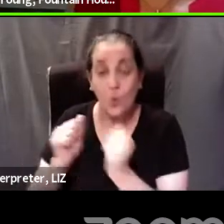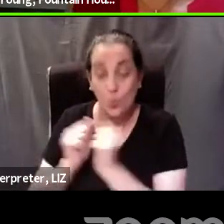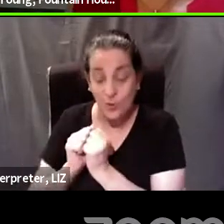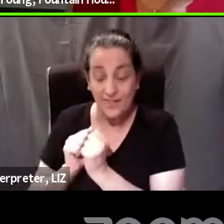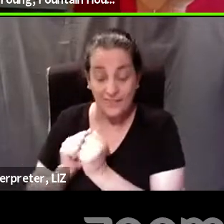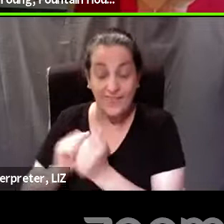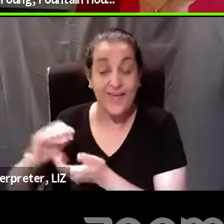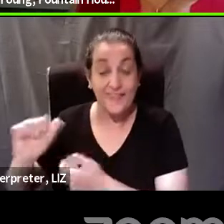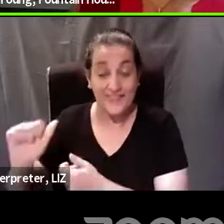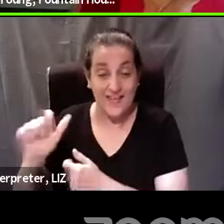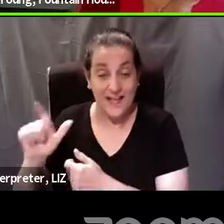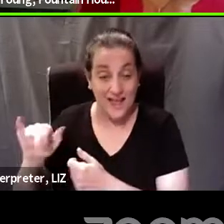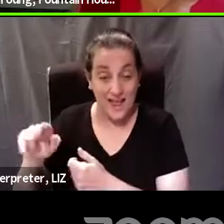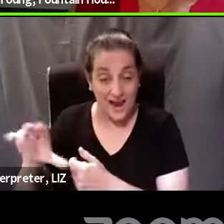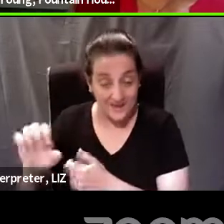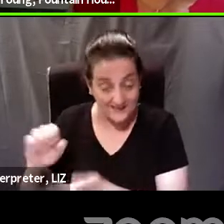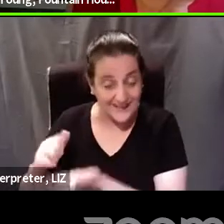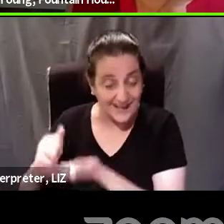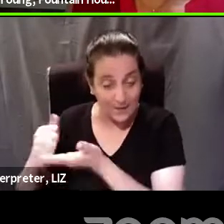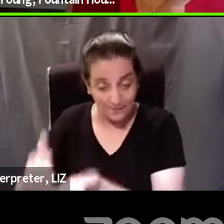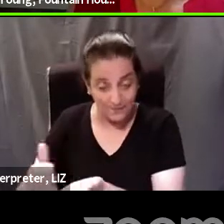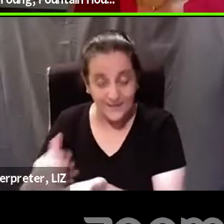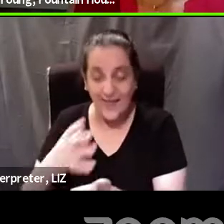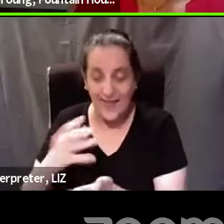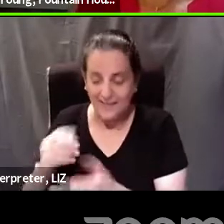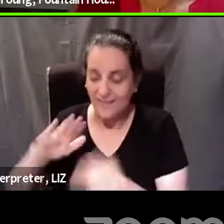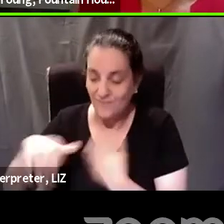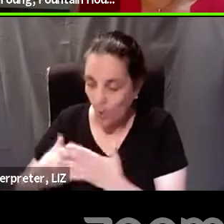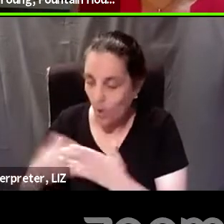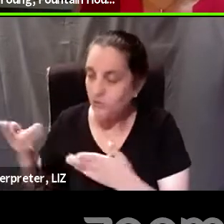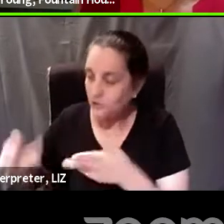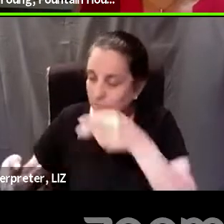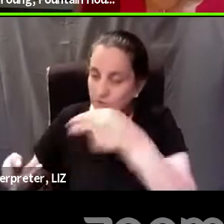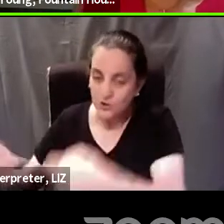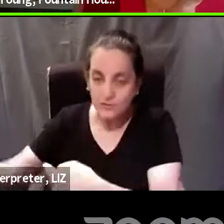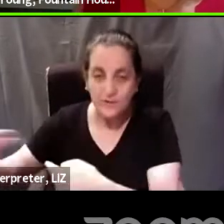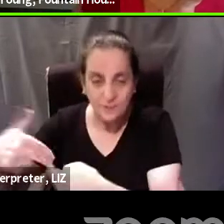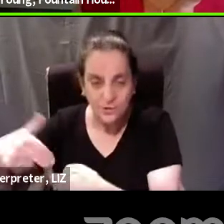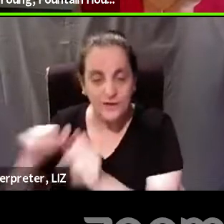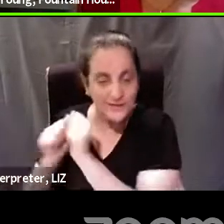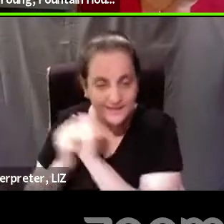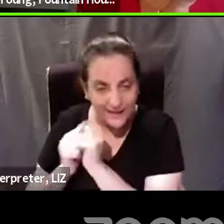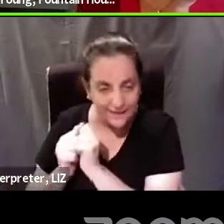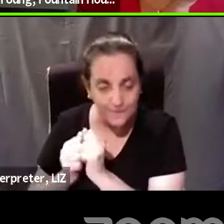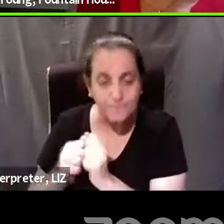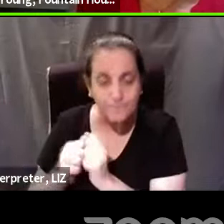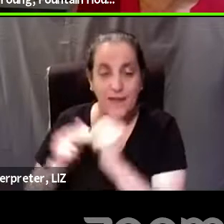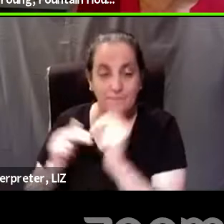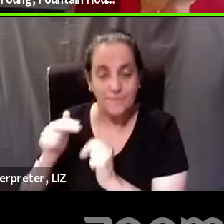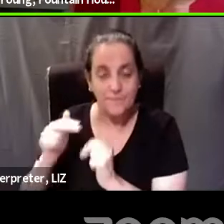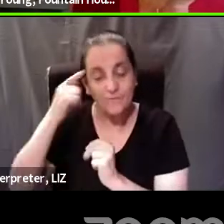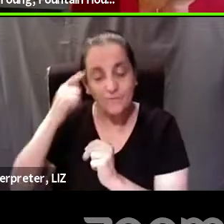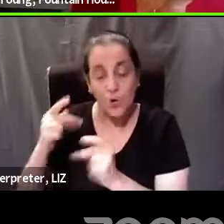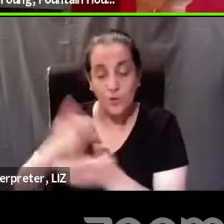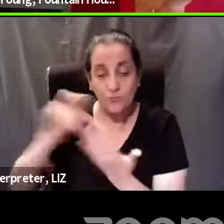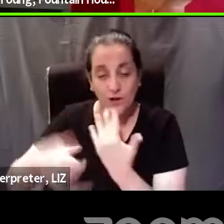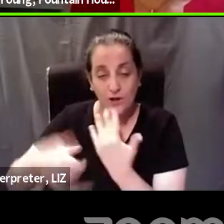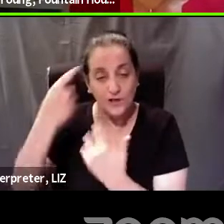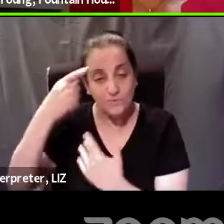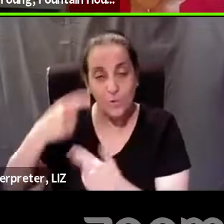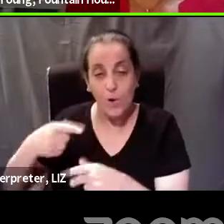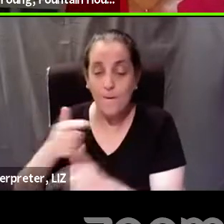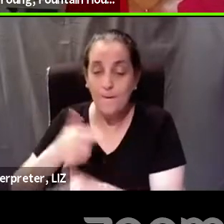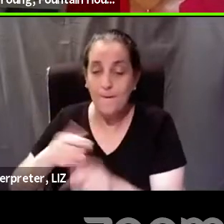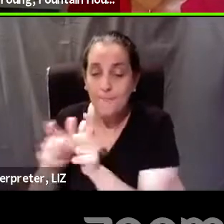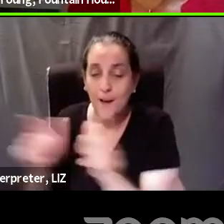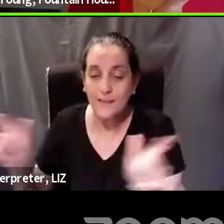and Midtown Community Corp and Breaking Ground, who contributed to that and also was built by the Project for Public Spaces. This is a